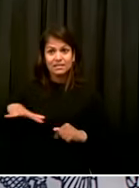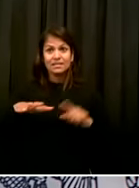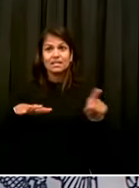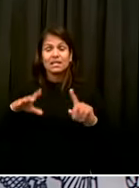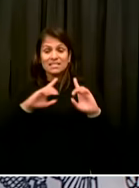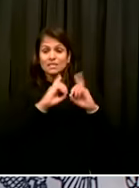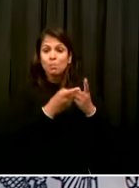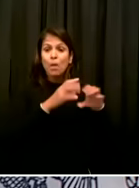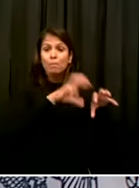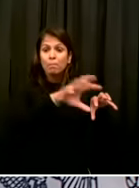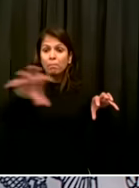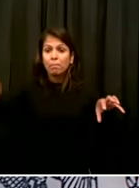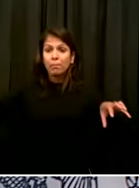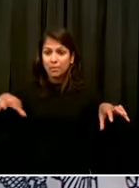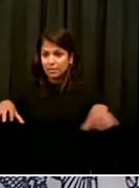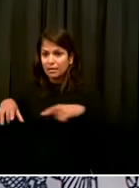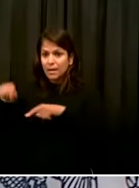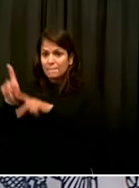barrel of right now. So